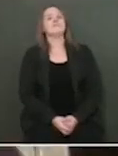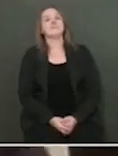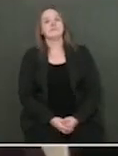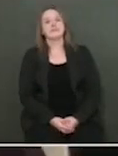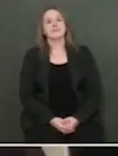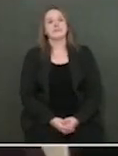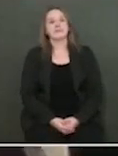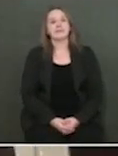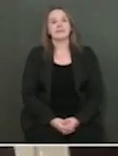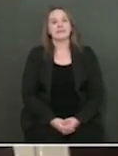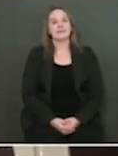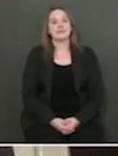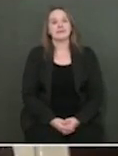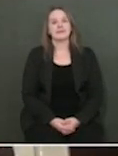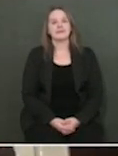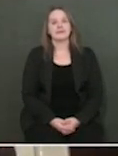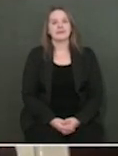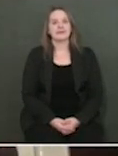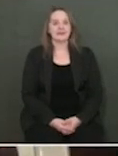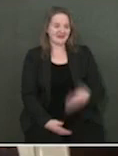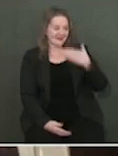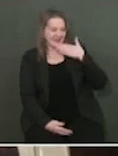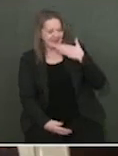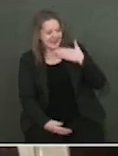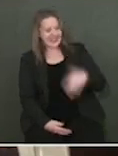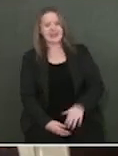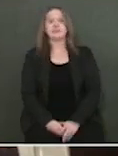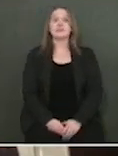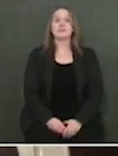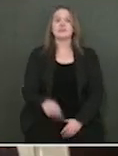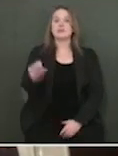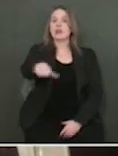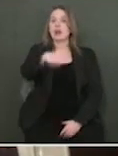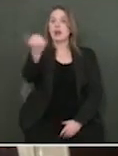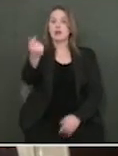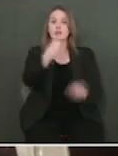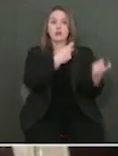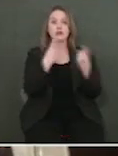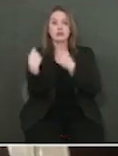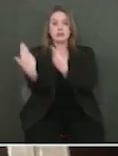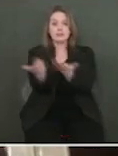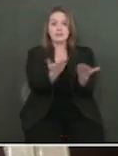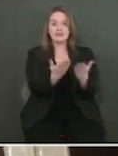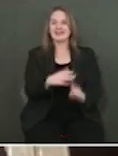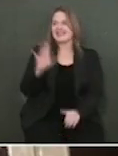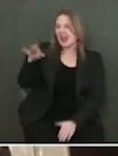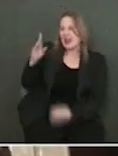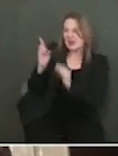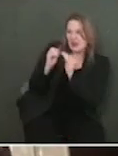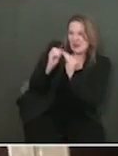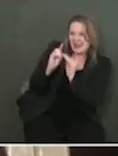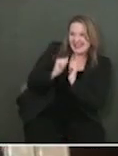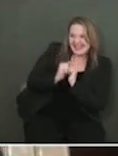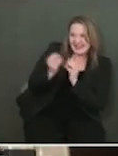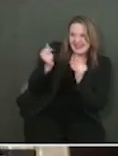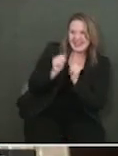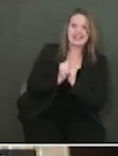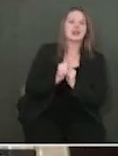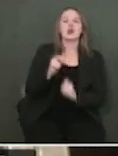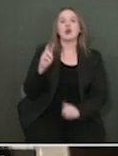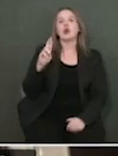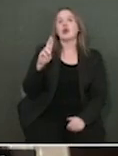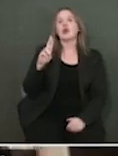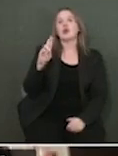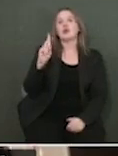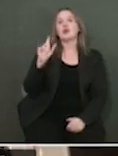Thank you, Chief. Any other questions from the media? Yeah, Laura, one more just real quick. Rudy, I believe